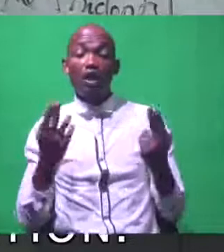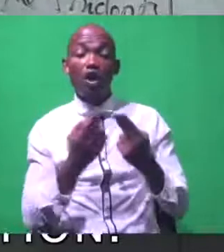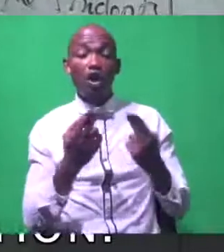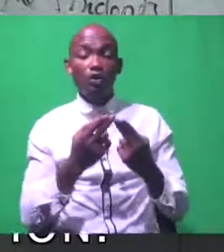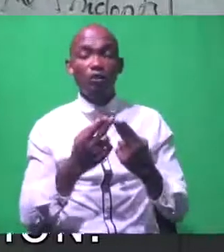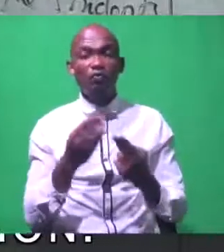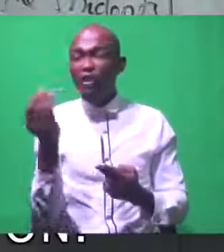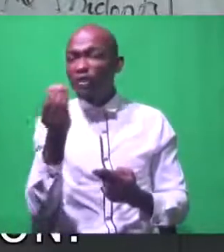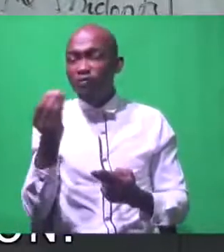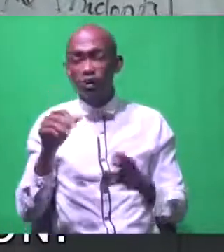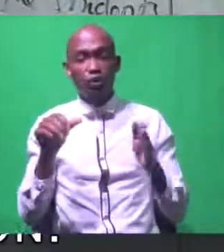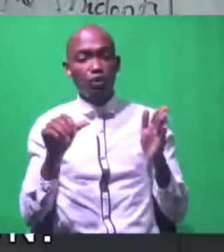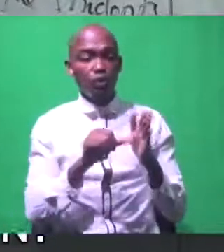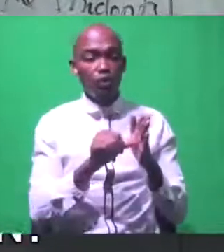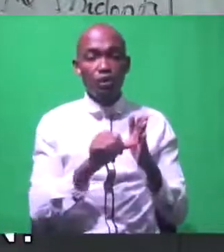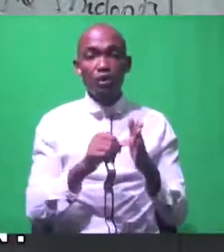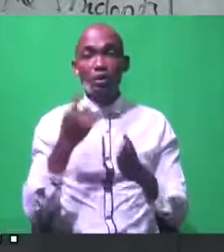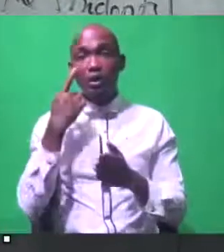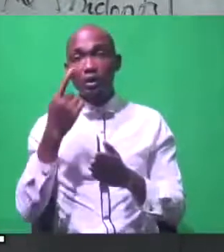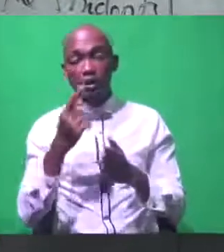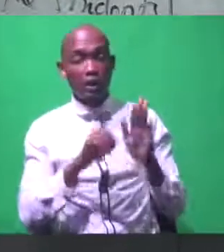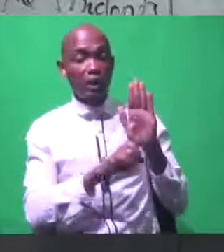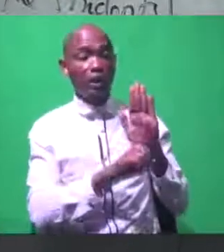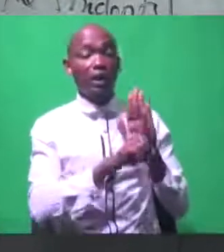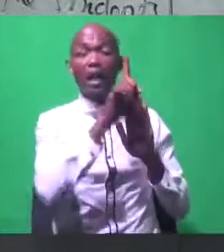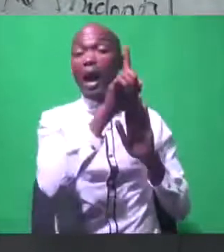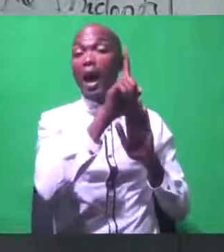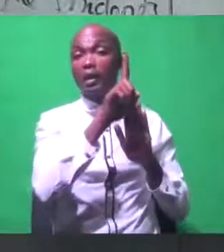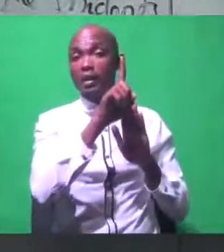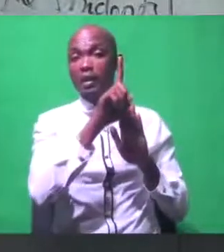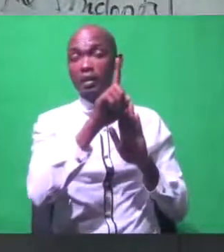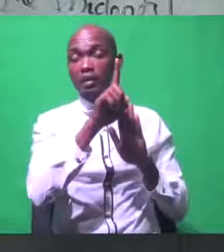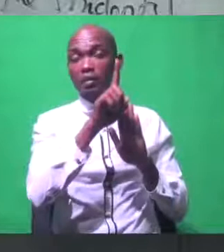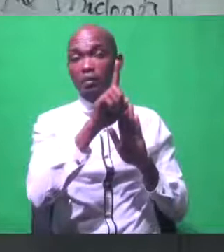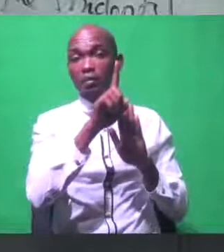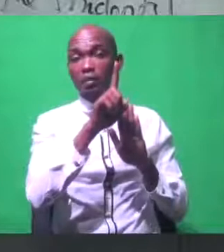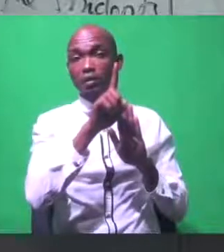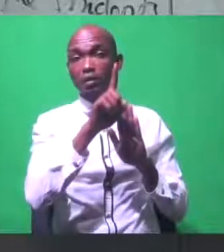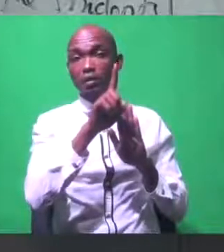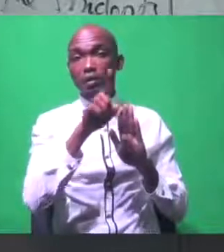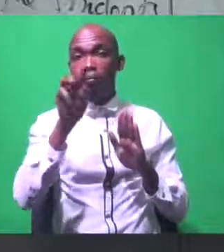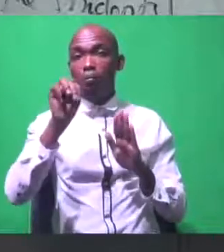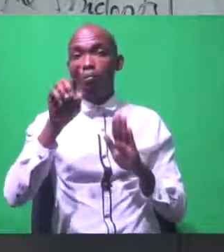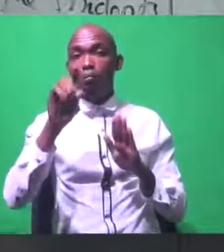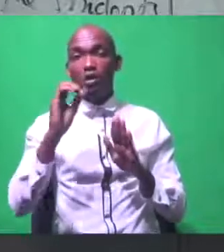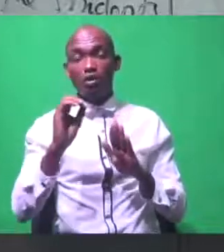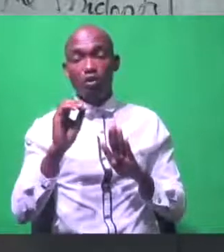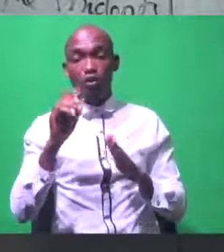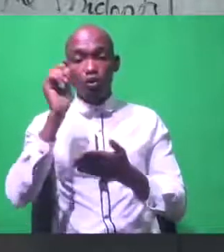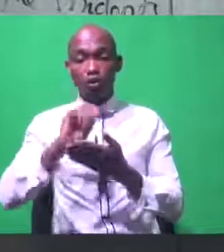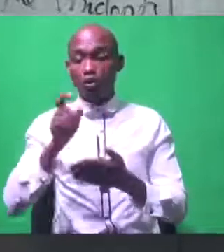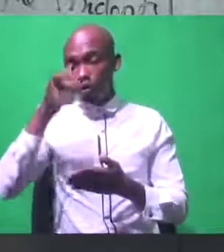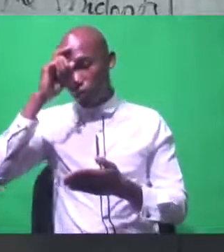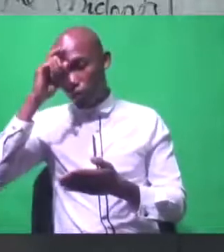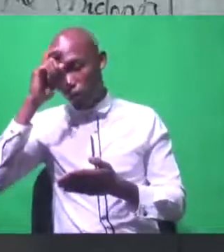students were found at the top level or higher classes. In middle schools, in secondary schools,